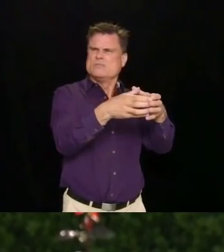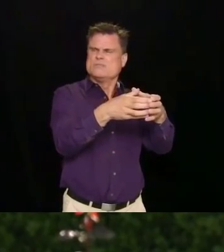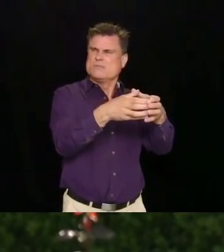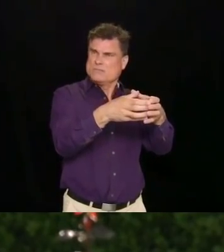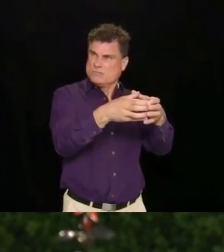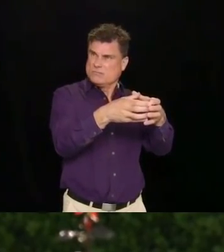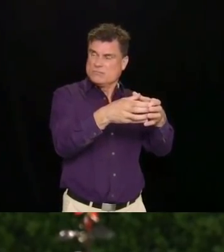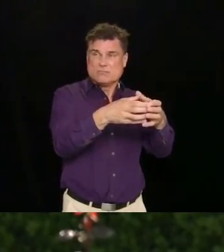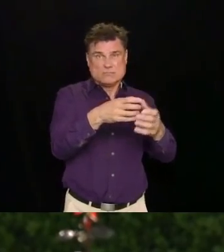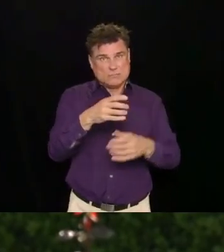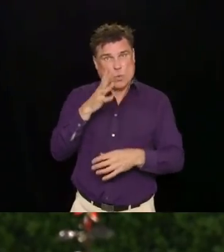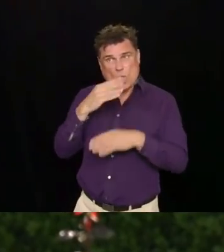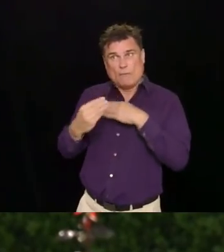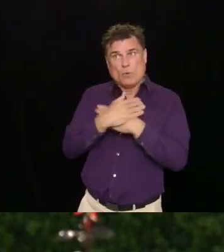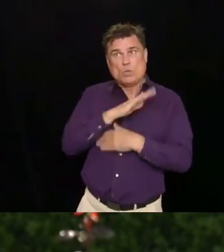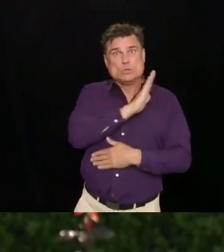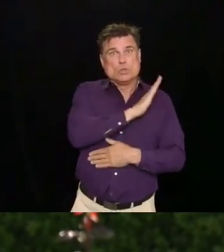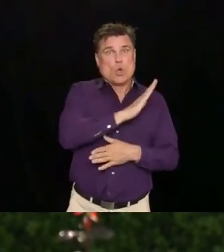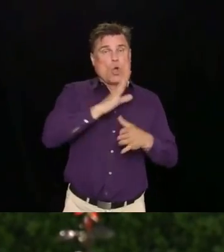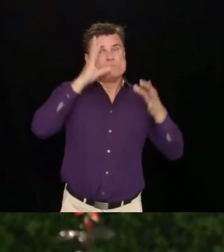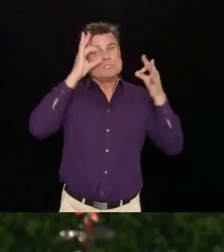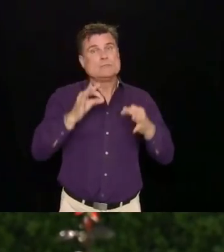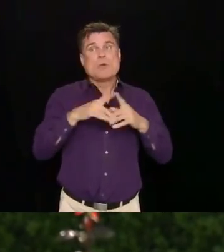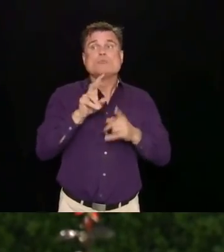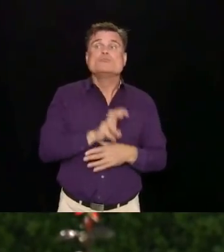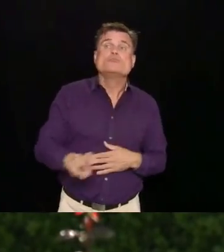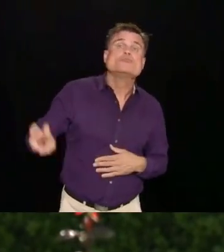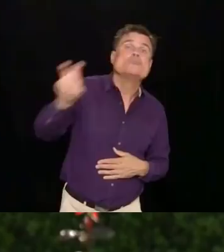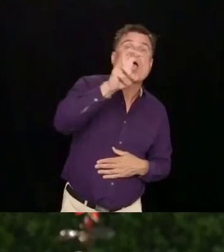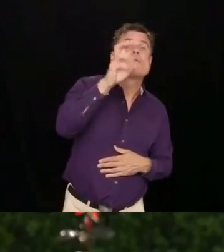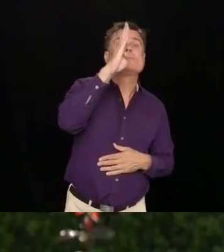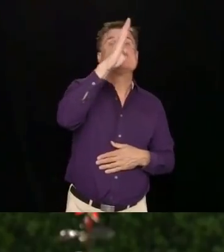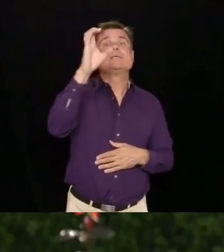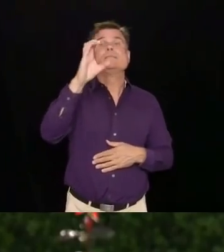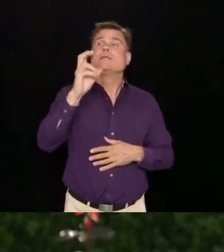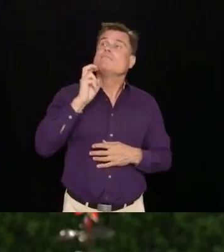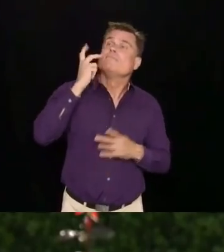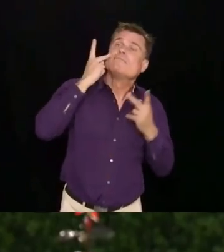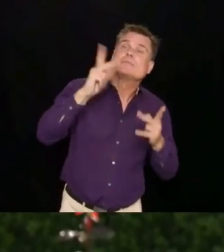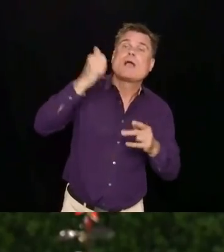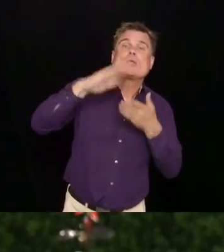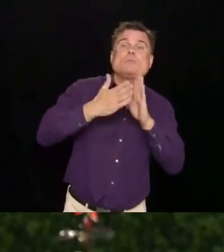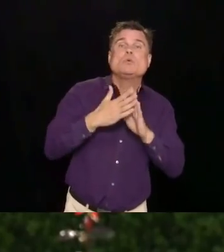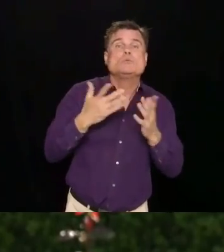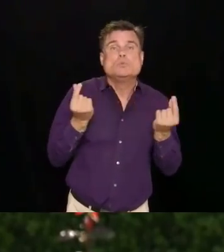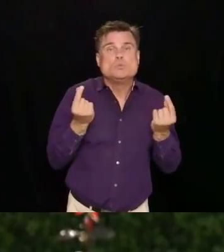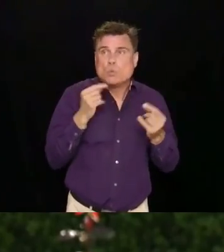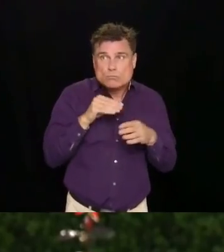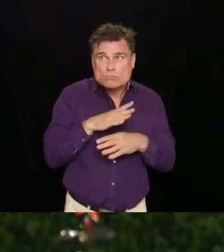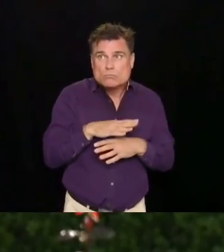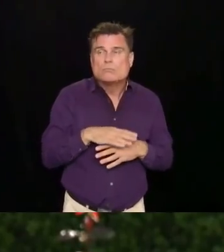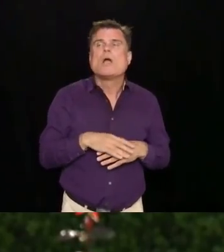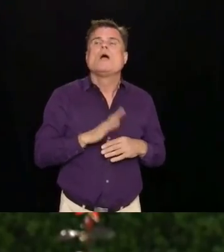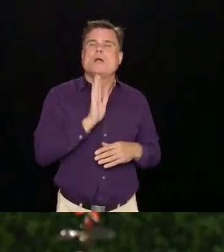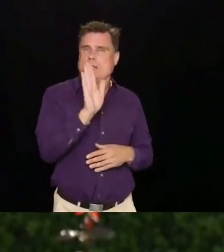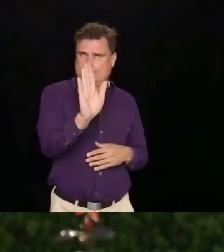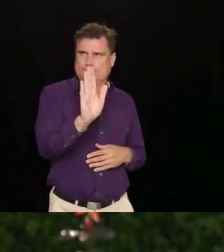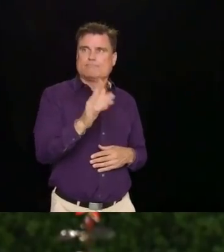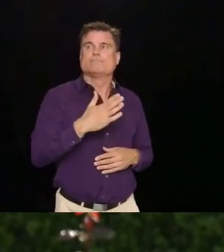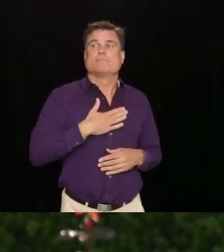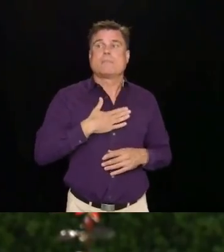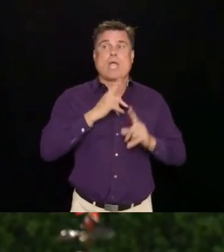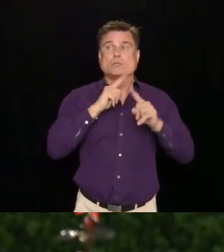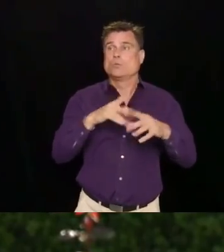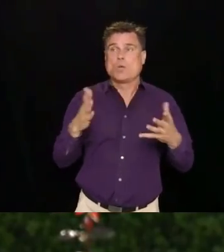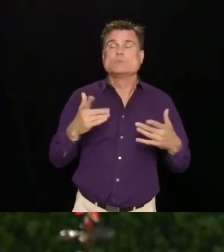your stance on travel and tourism? It strengthens the advice that we consistently give about,